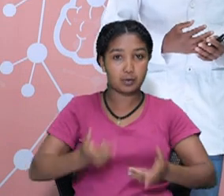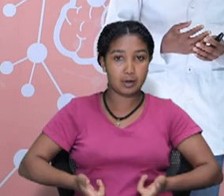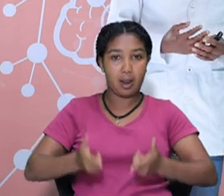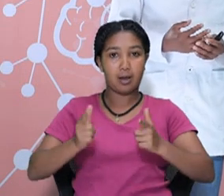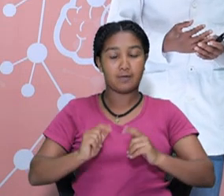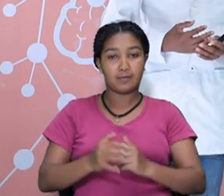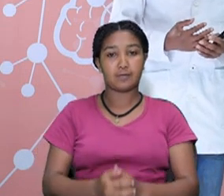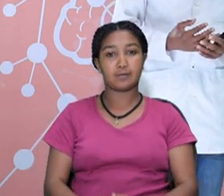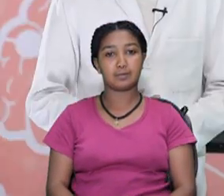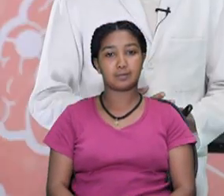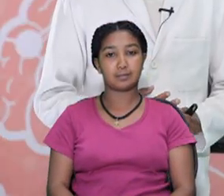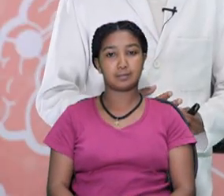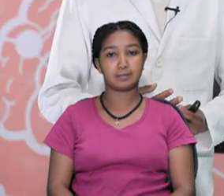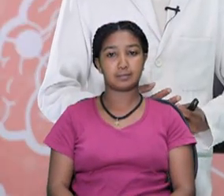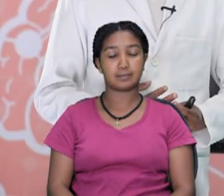life.